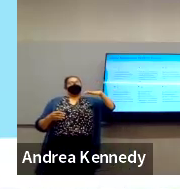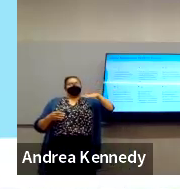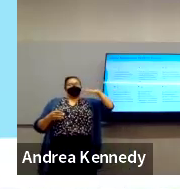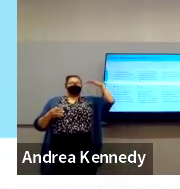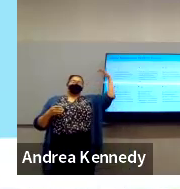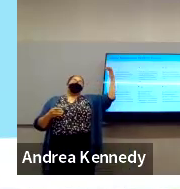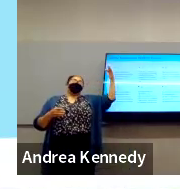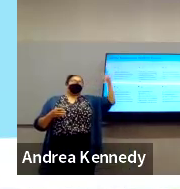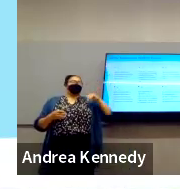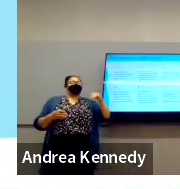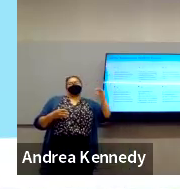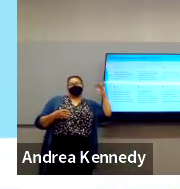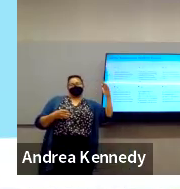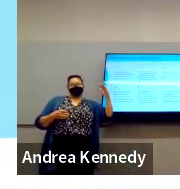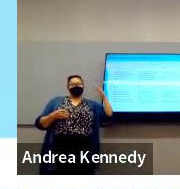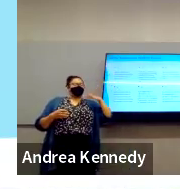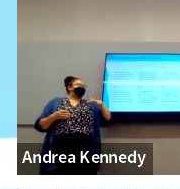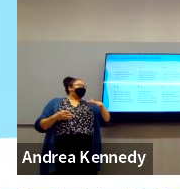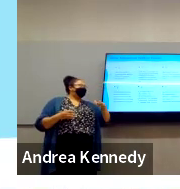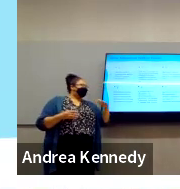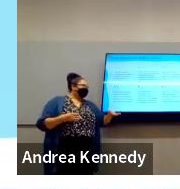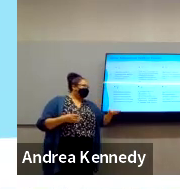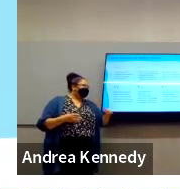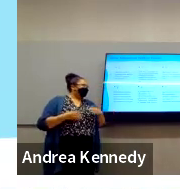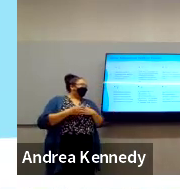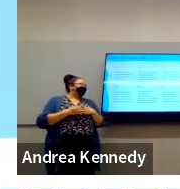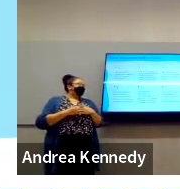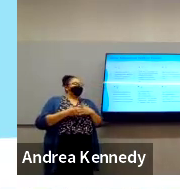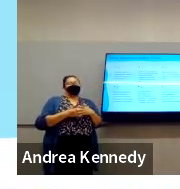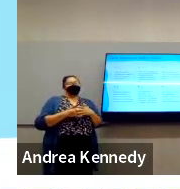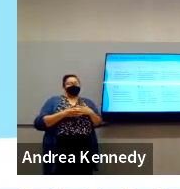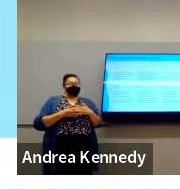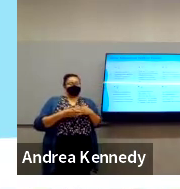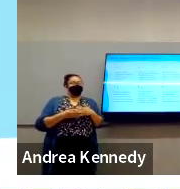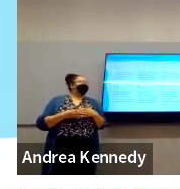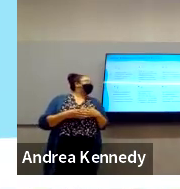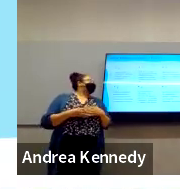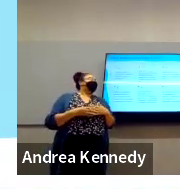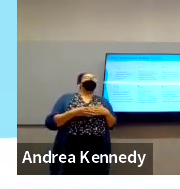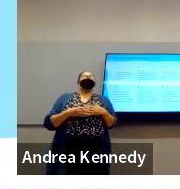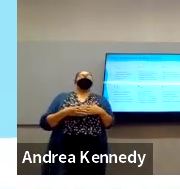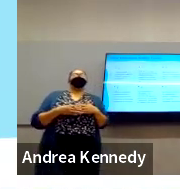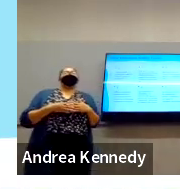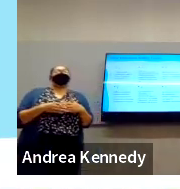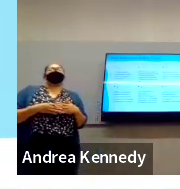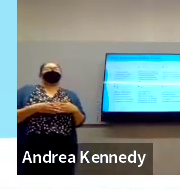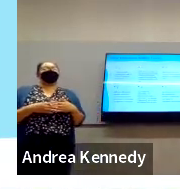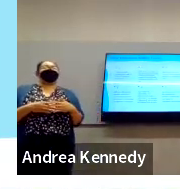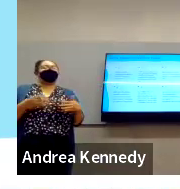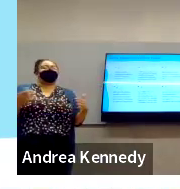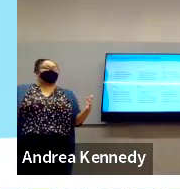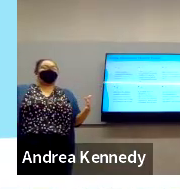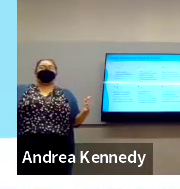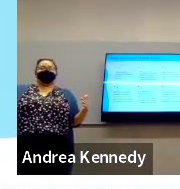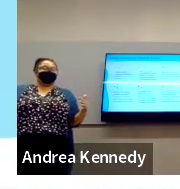a rent adjustment upward or actually a rent decrease to the tenant. And then they'll